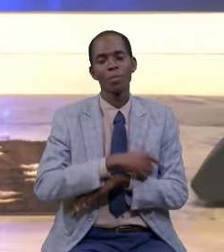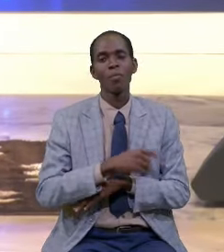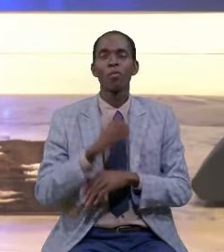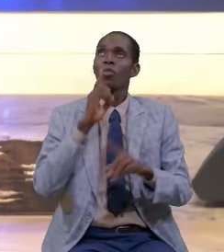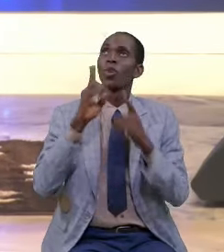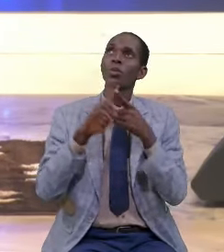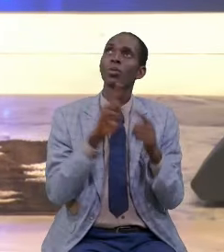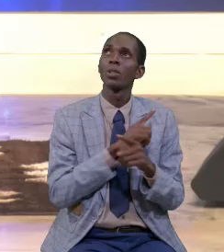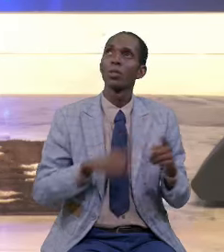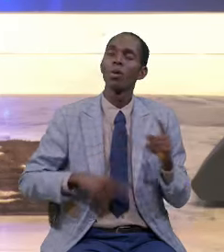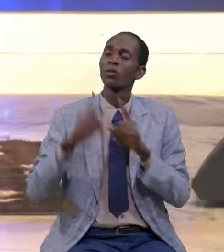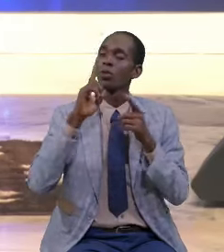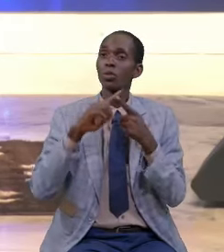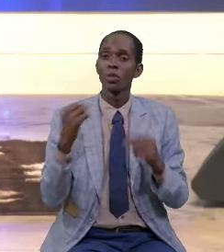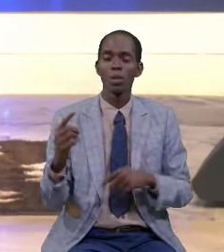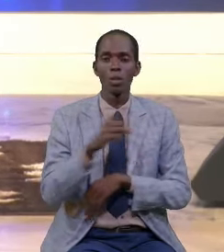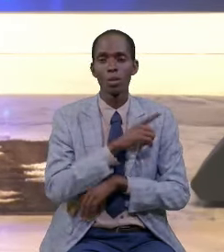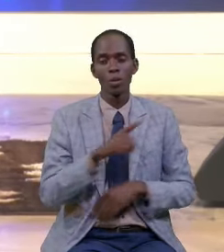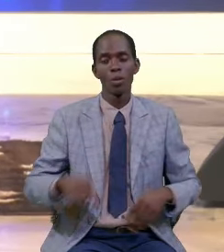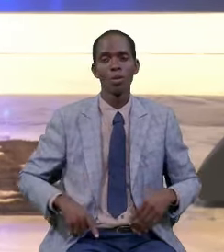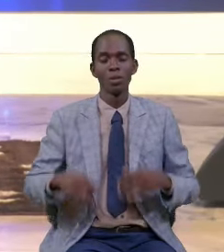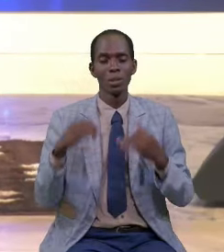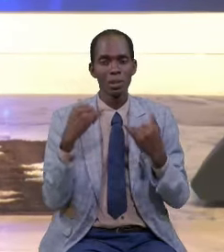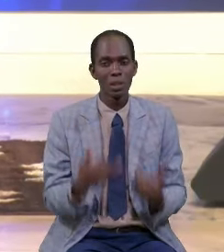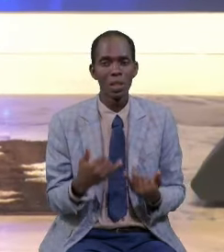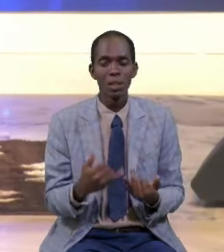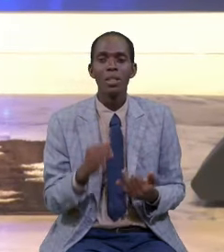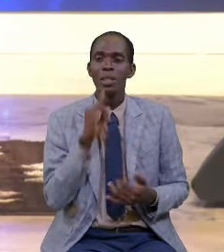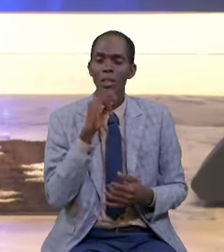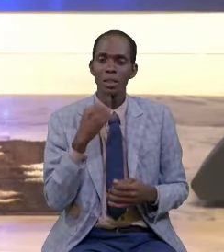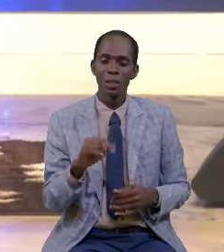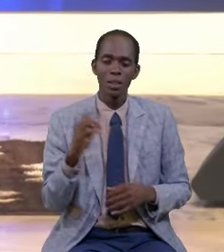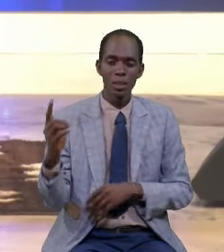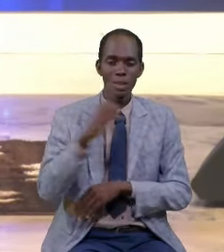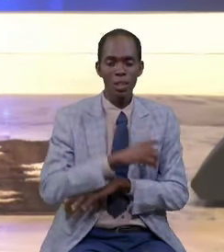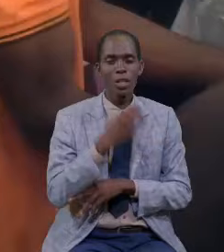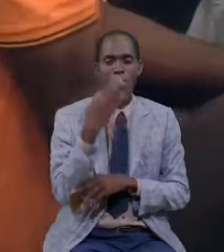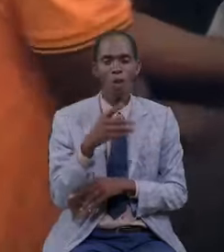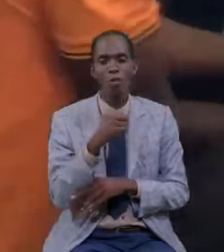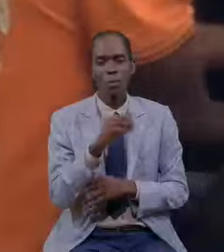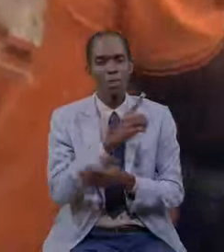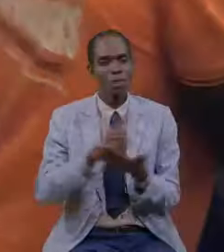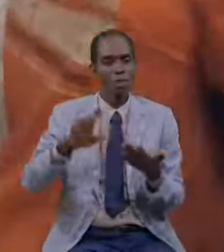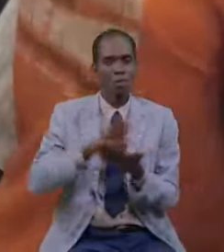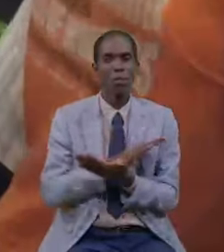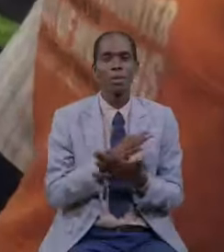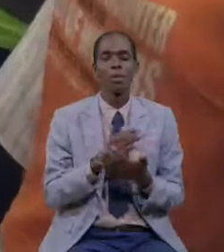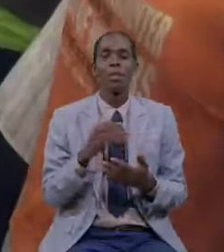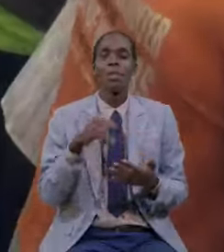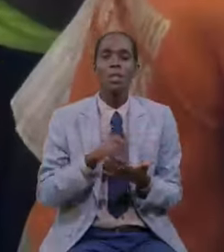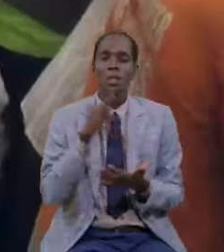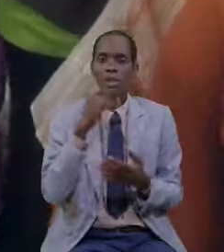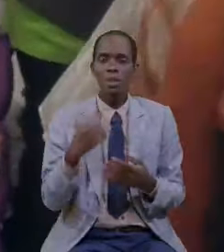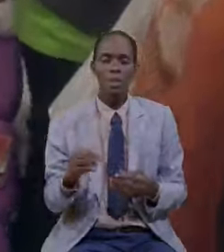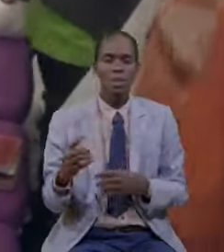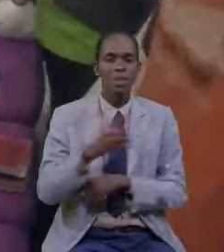It is. It's the day of the supernatural. It's the day of great power. It's the day